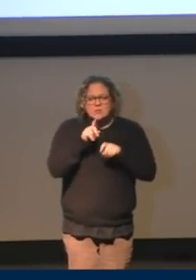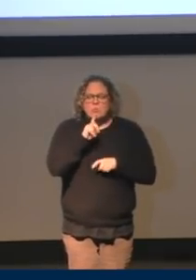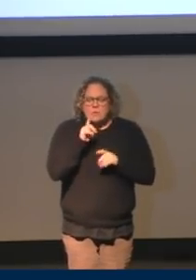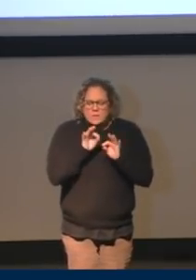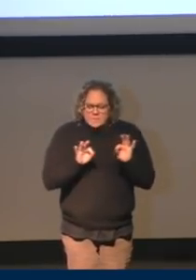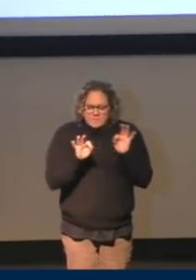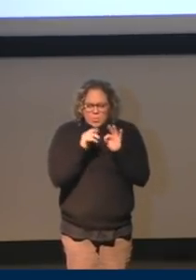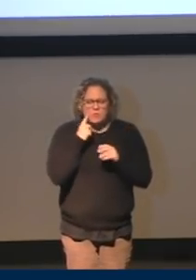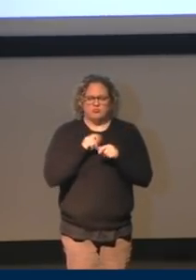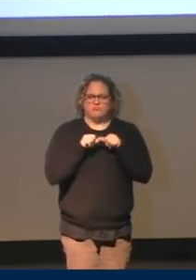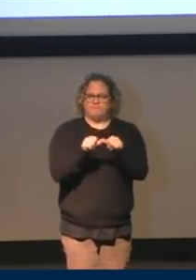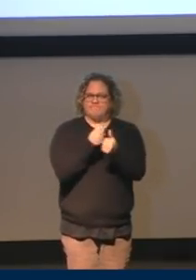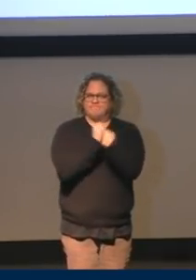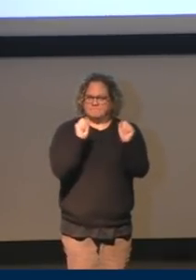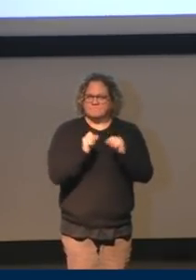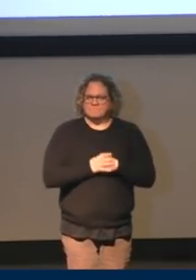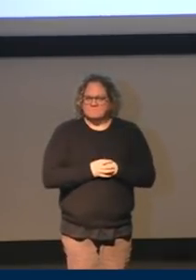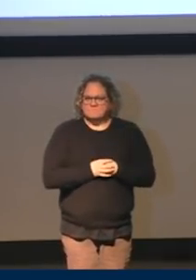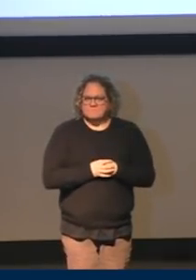safety.